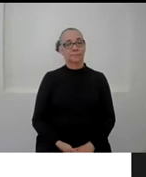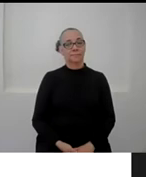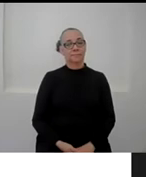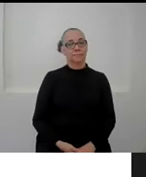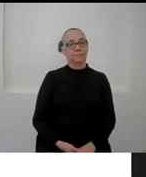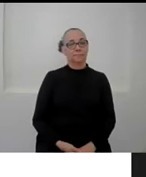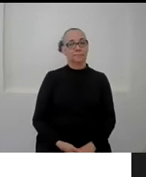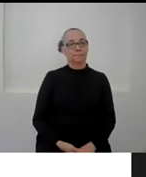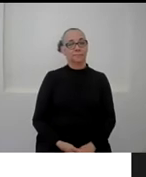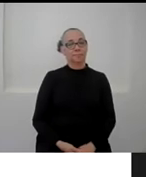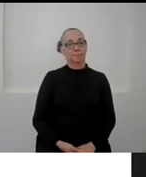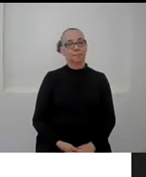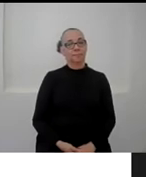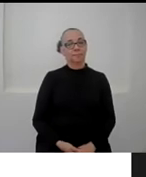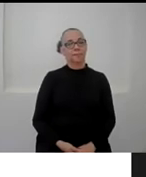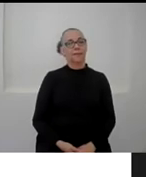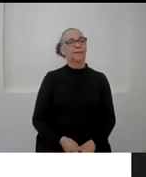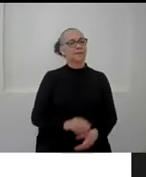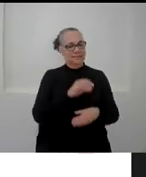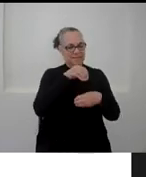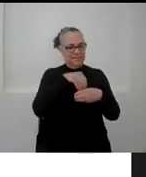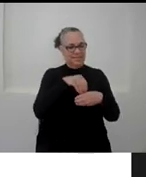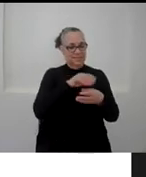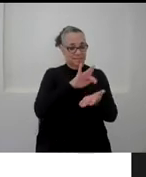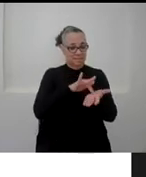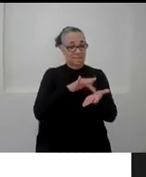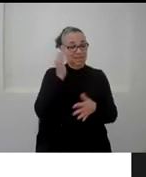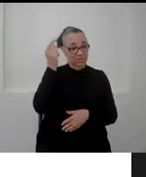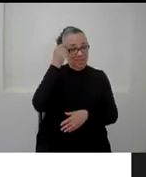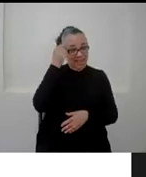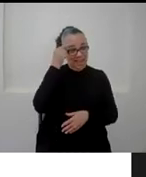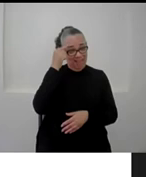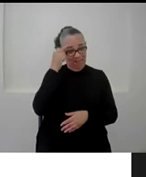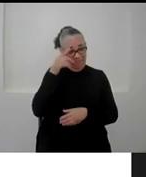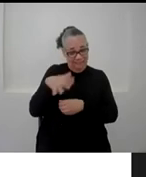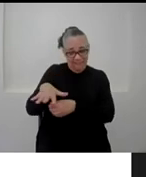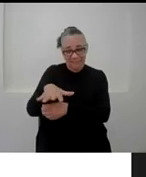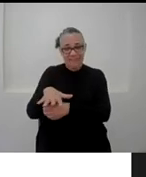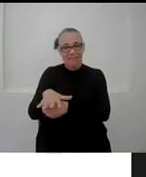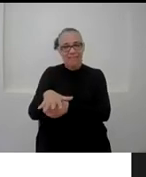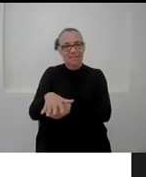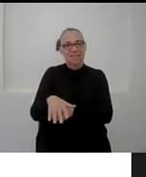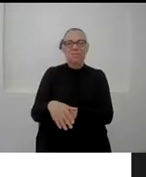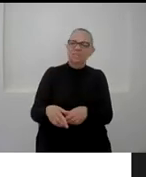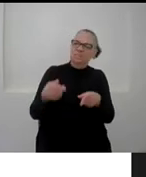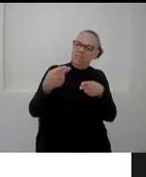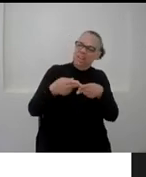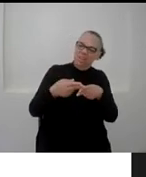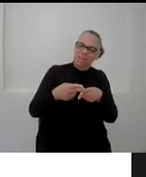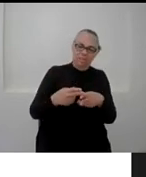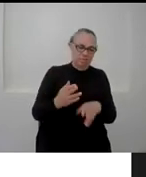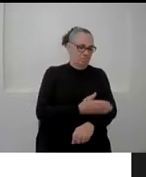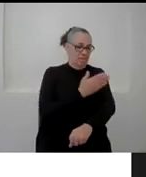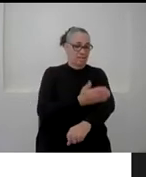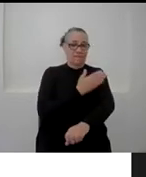Within the mental health field, this would be very much known as the recovery model. It